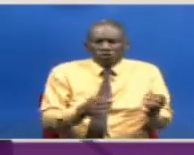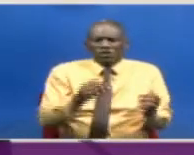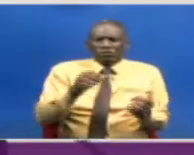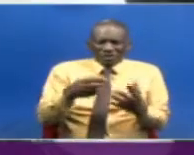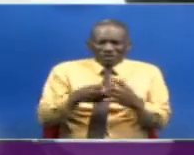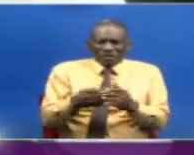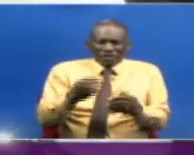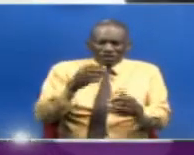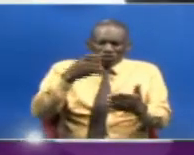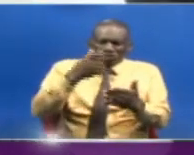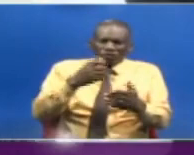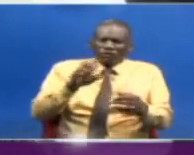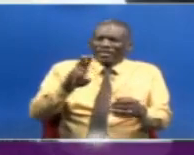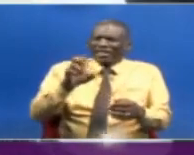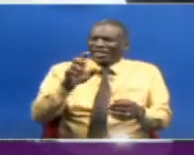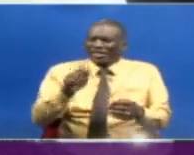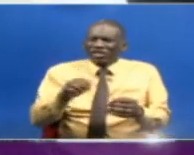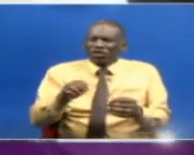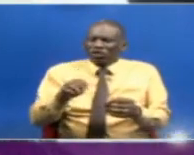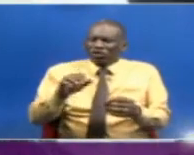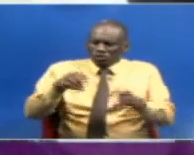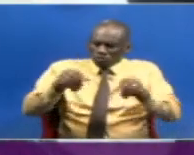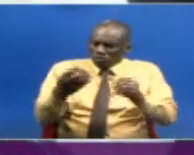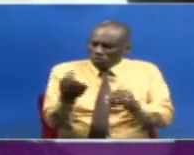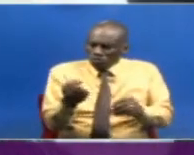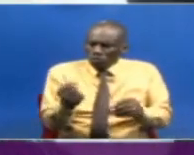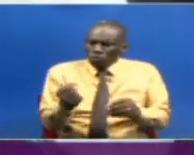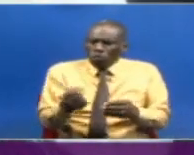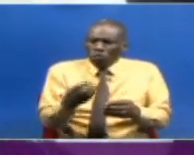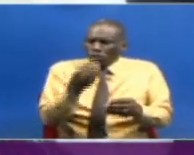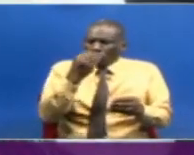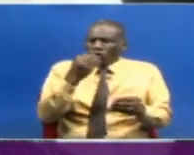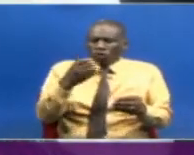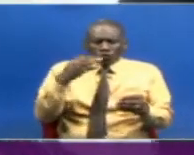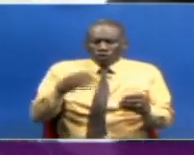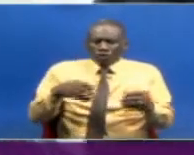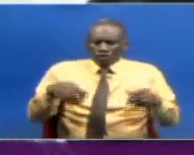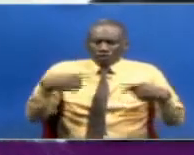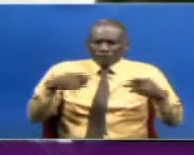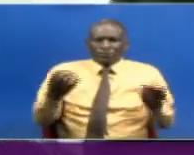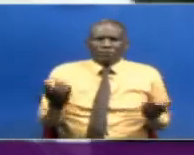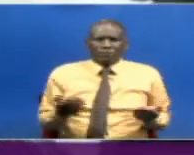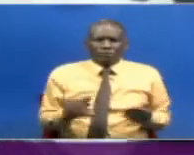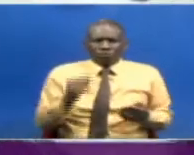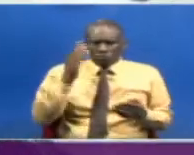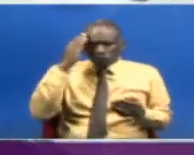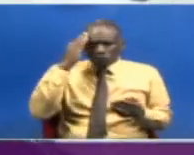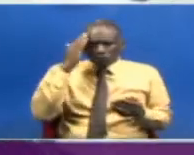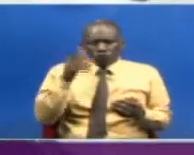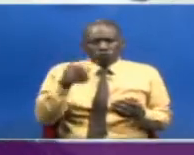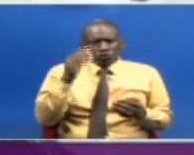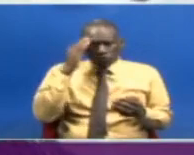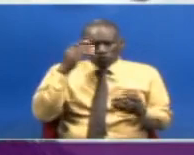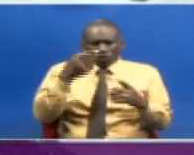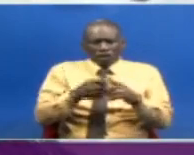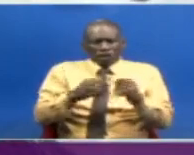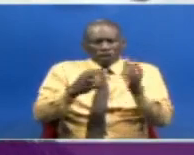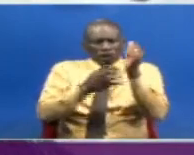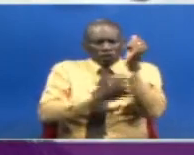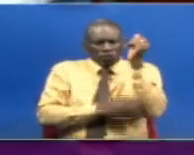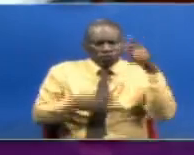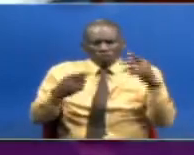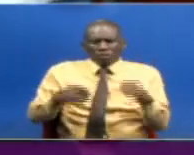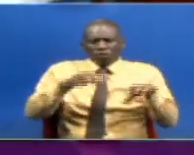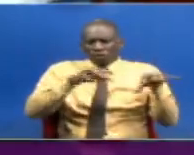unga, a staple food, then you know the very lowly are going to